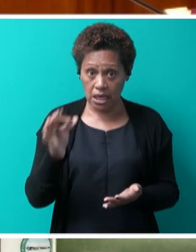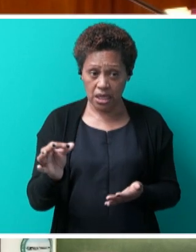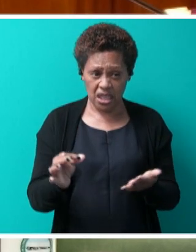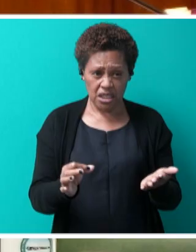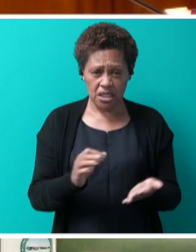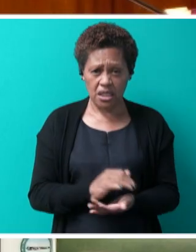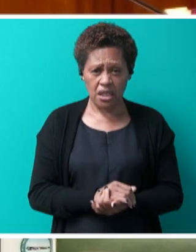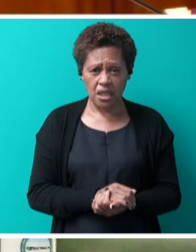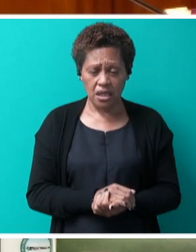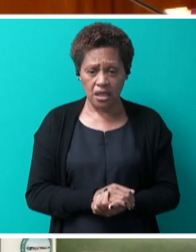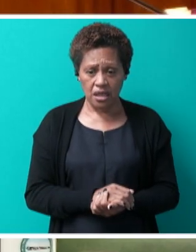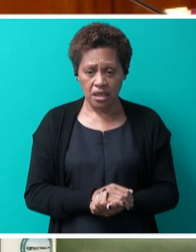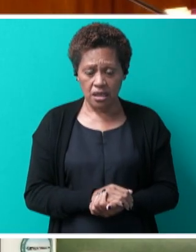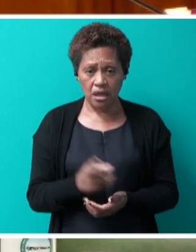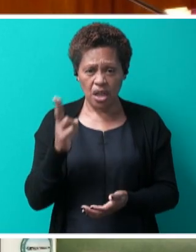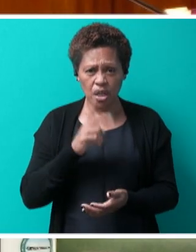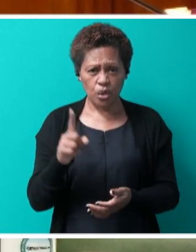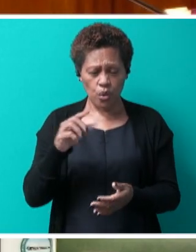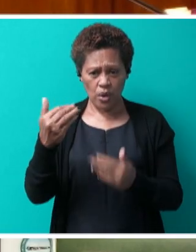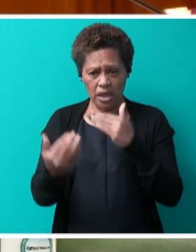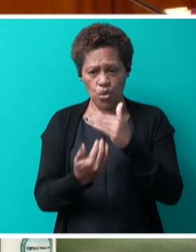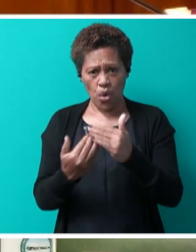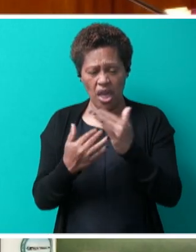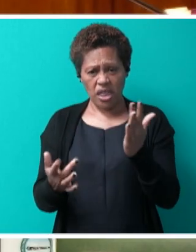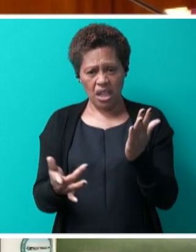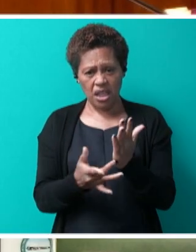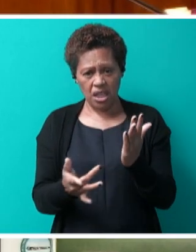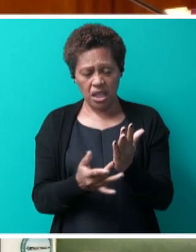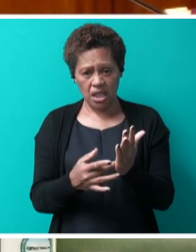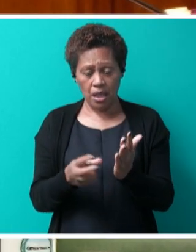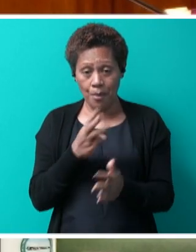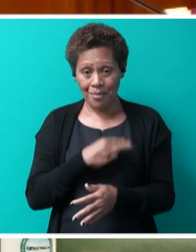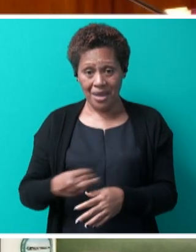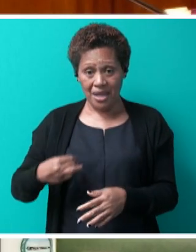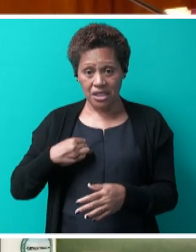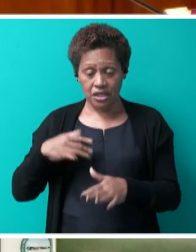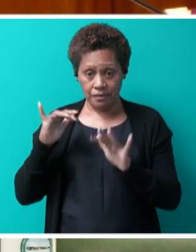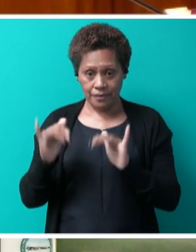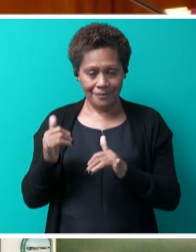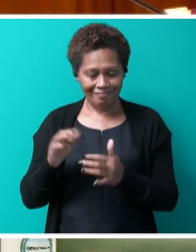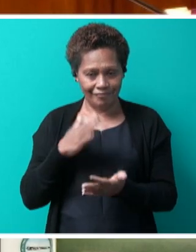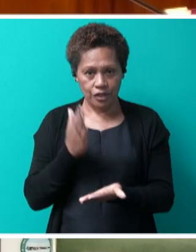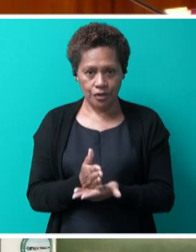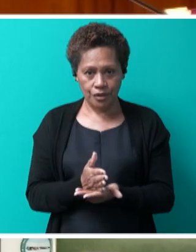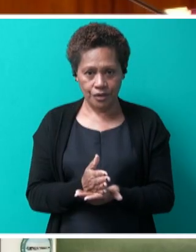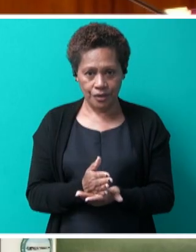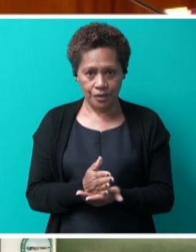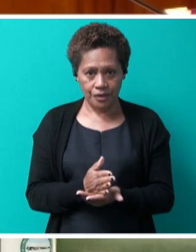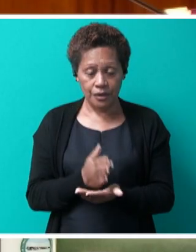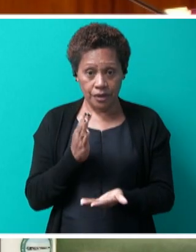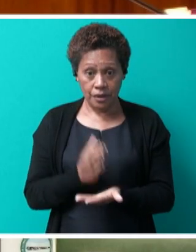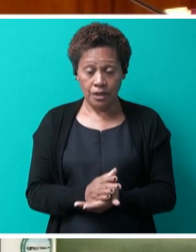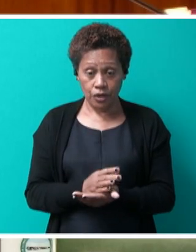na muna libo na itukutuka na bali bola ni titles in the Ministry of Justice. Sandina, and duana se lotu